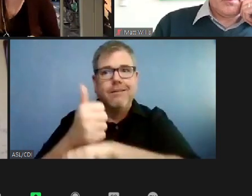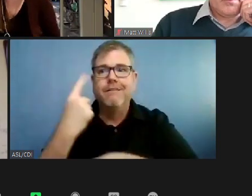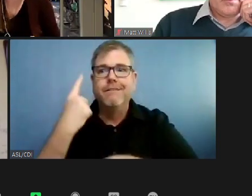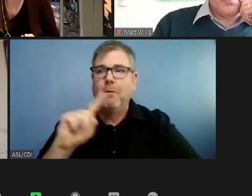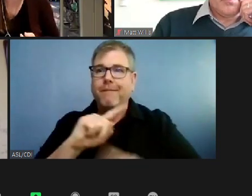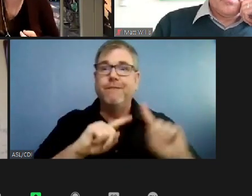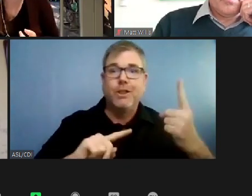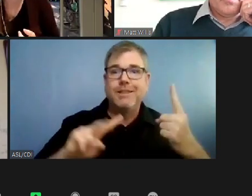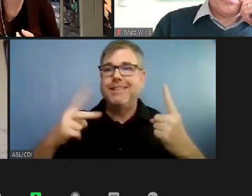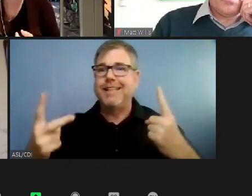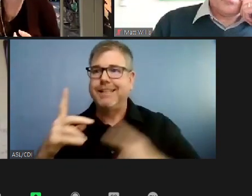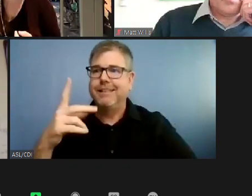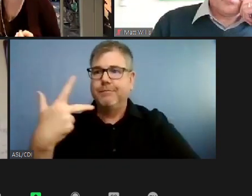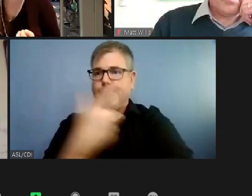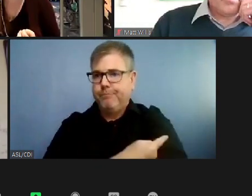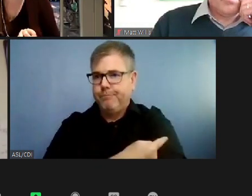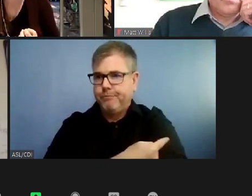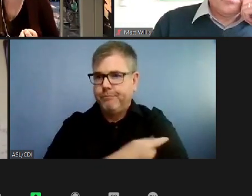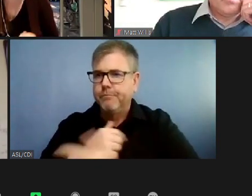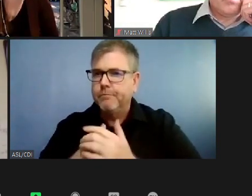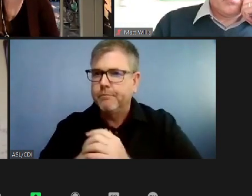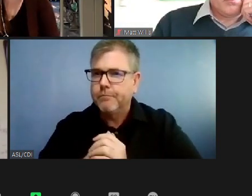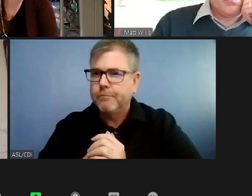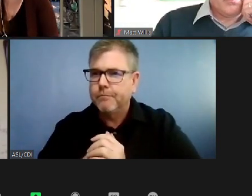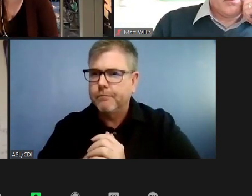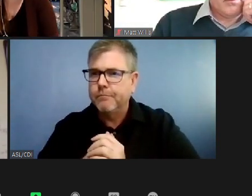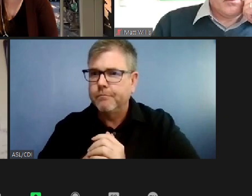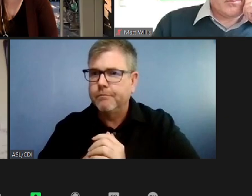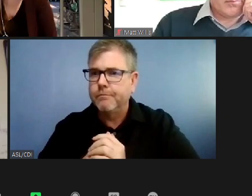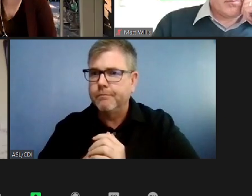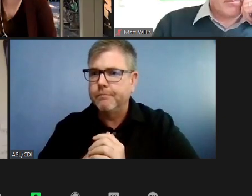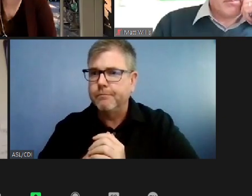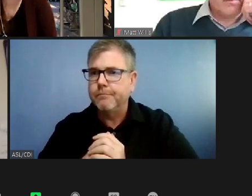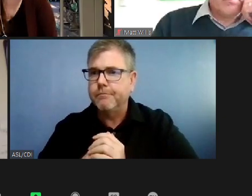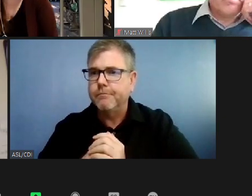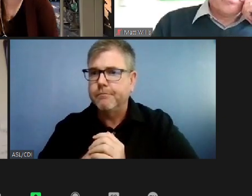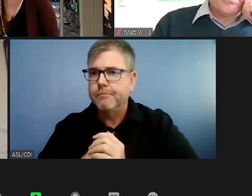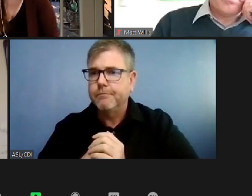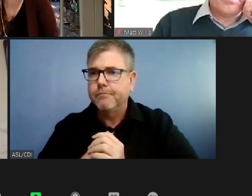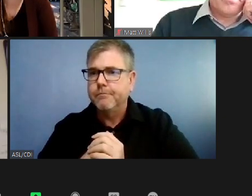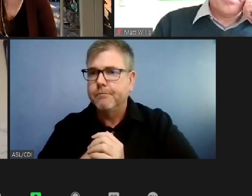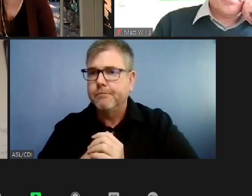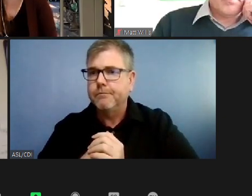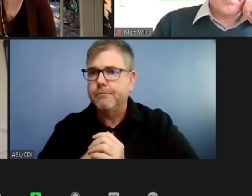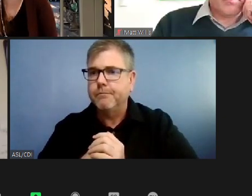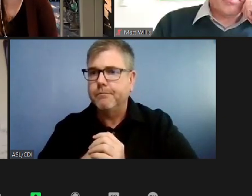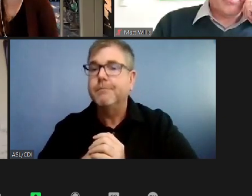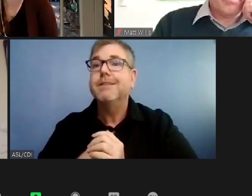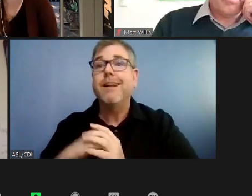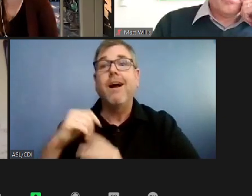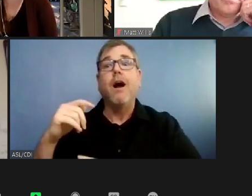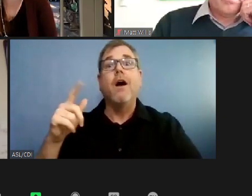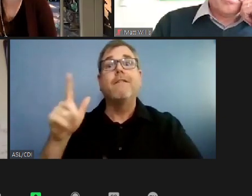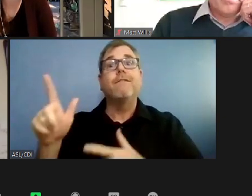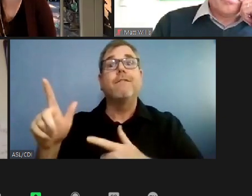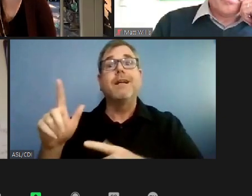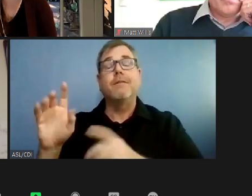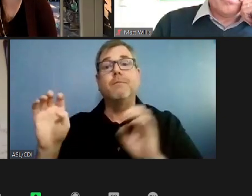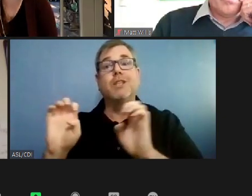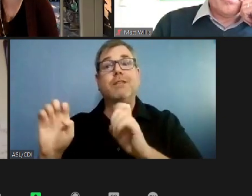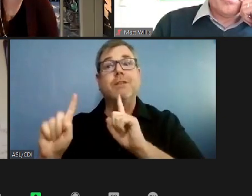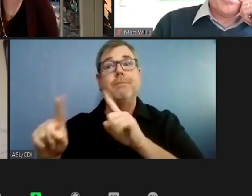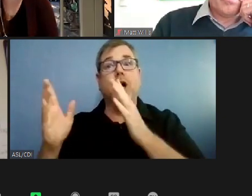will be getting their second doses at the pod, but then at the same time, we will be giving first doses to,